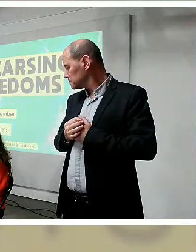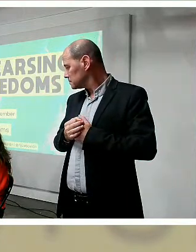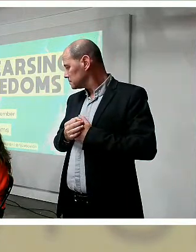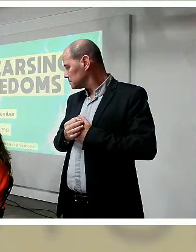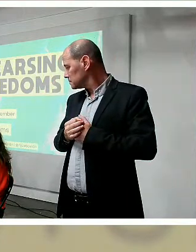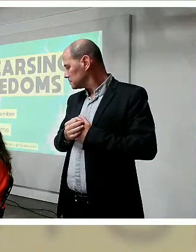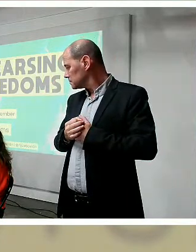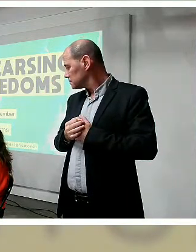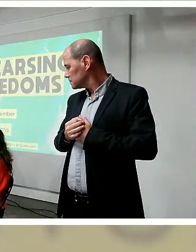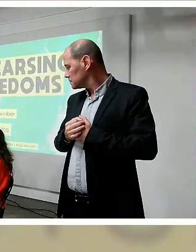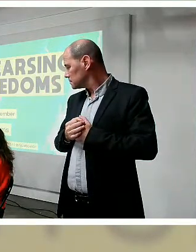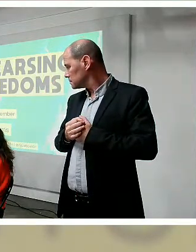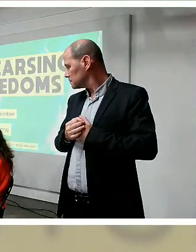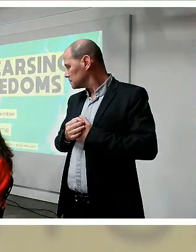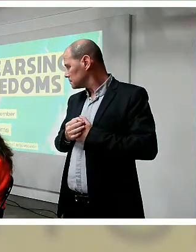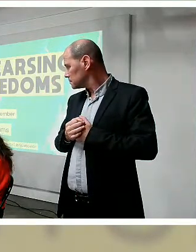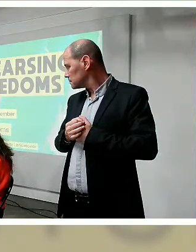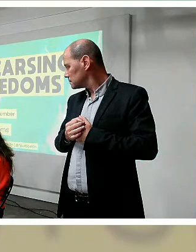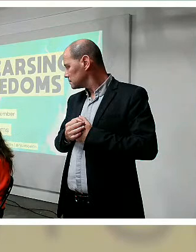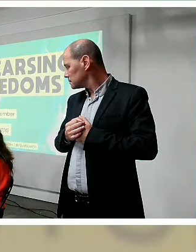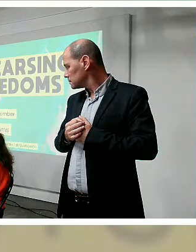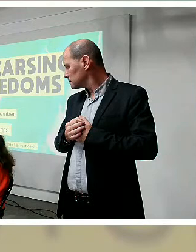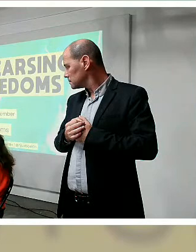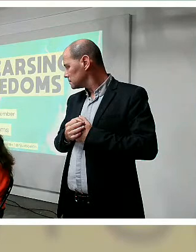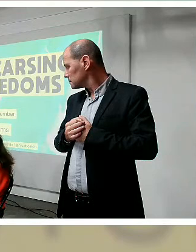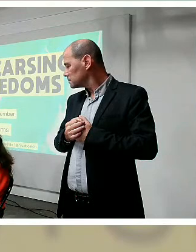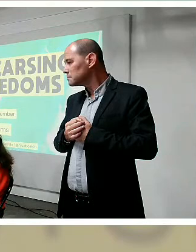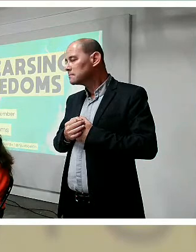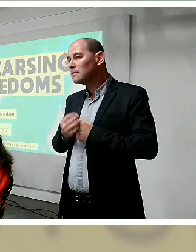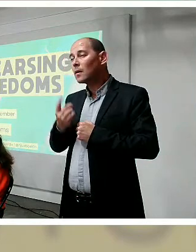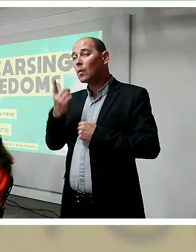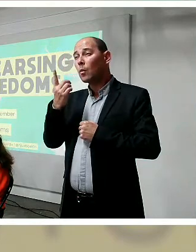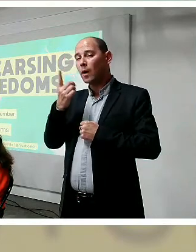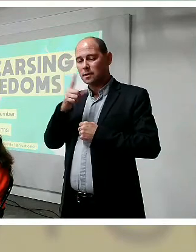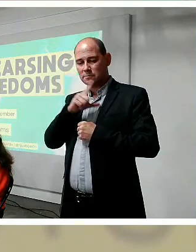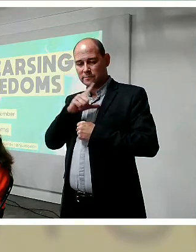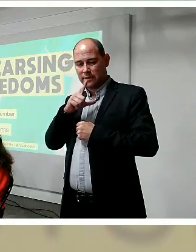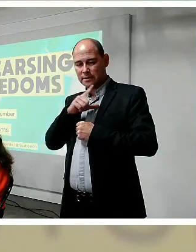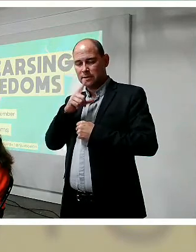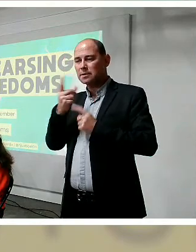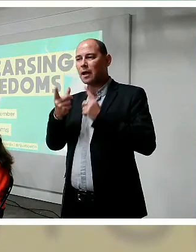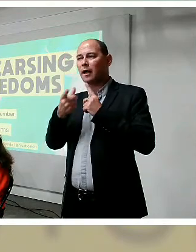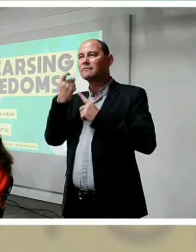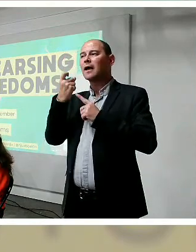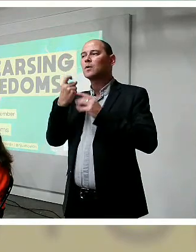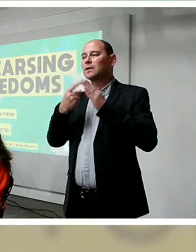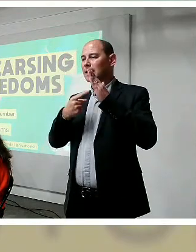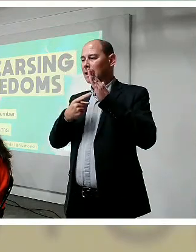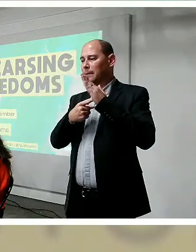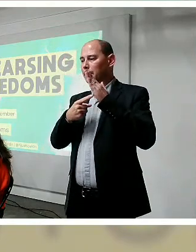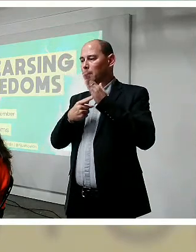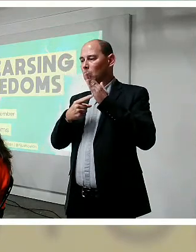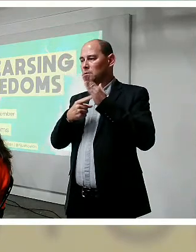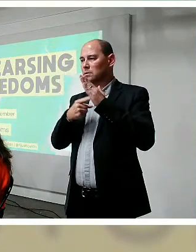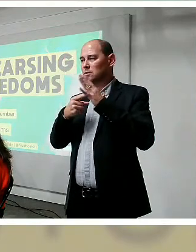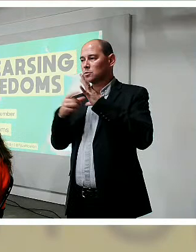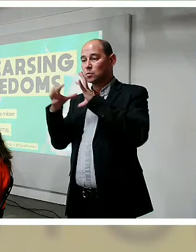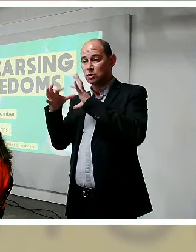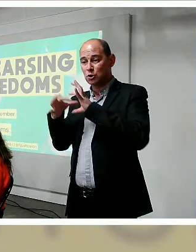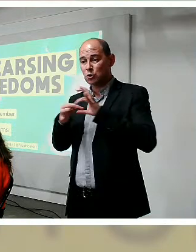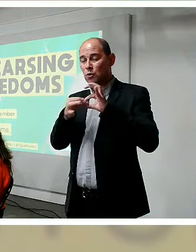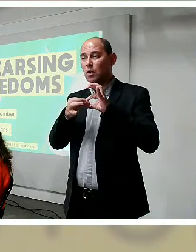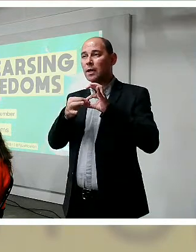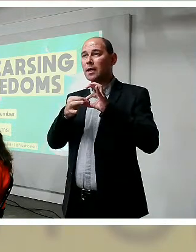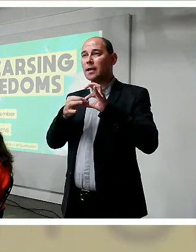I guess one of the reasons that I found it important to join those who were